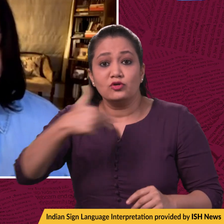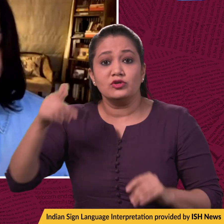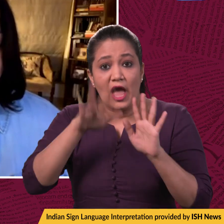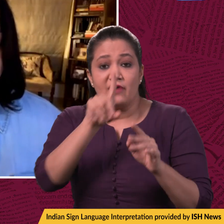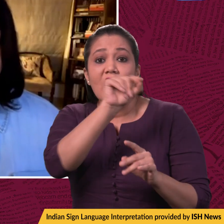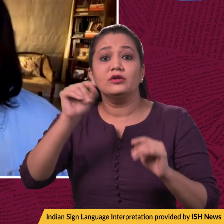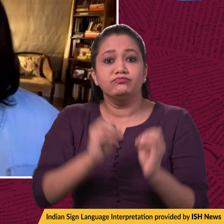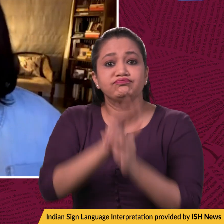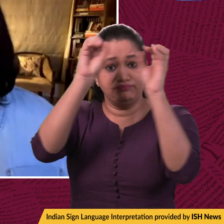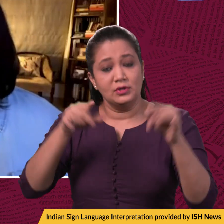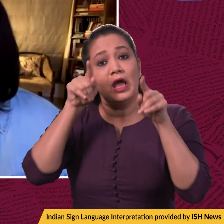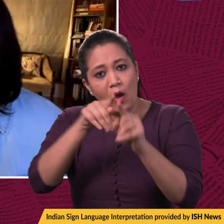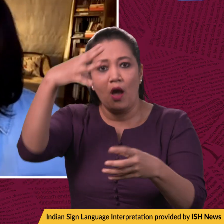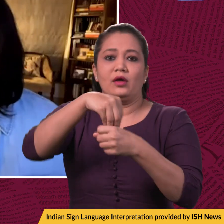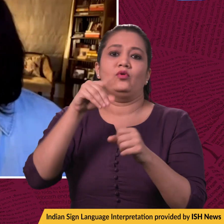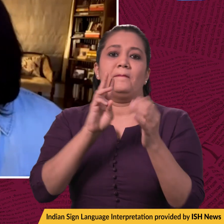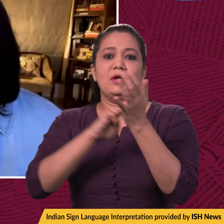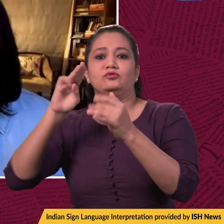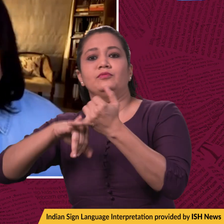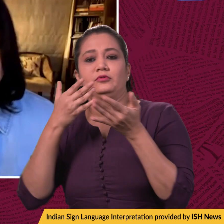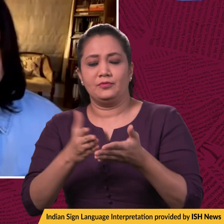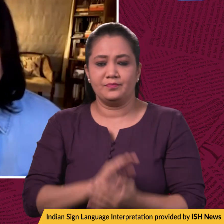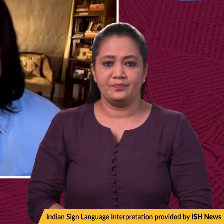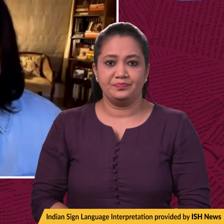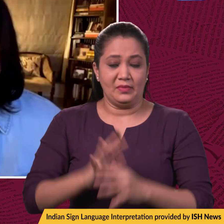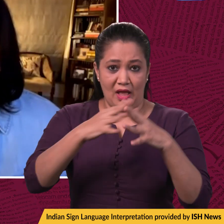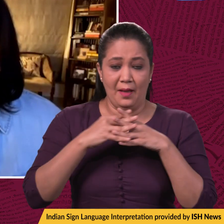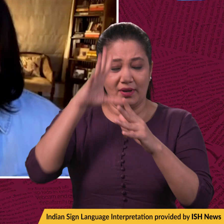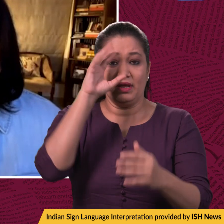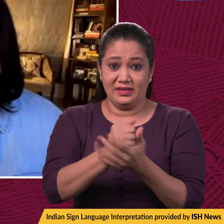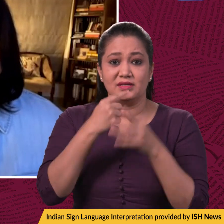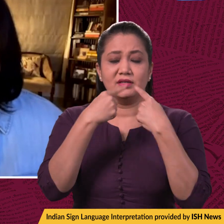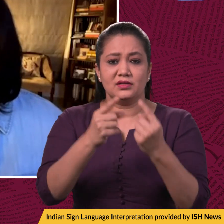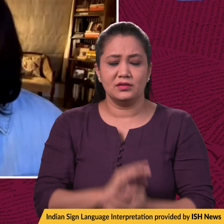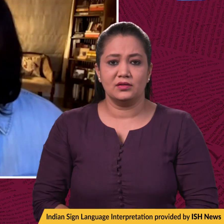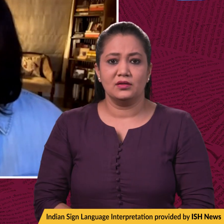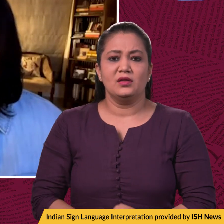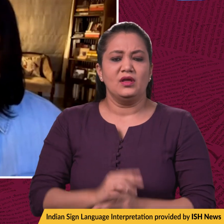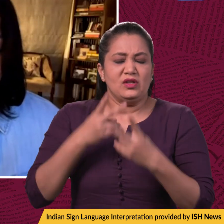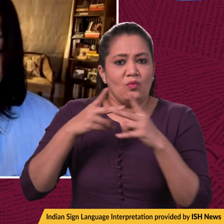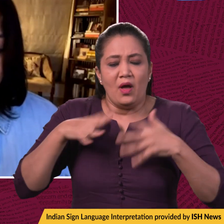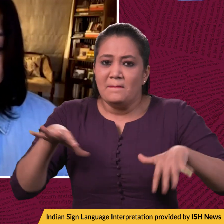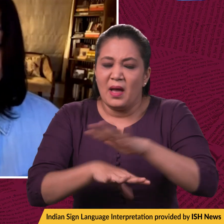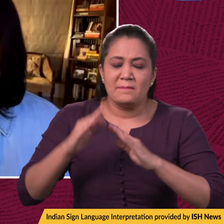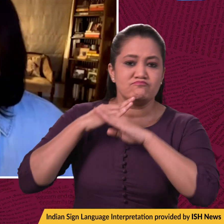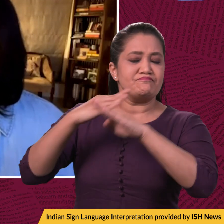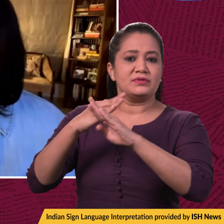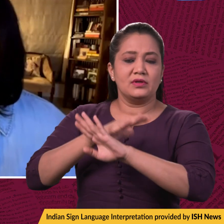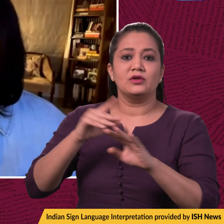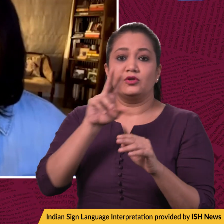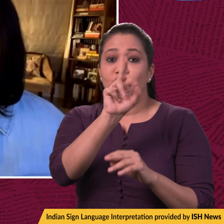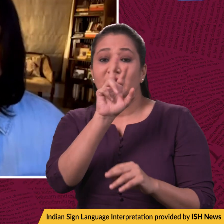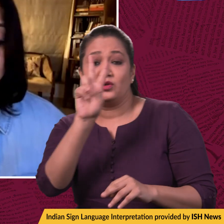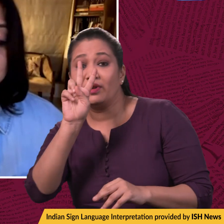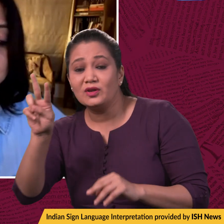in Indonesia. The United States has decided to bring in a diplomatic boycott of the